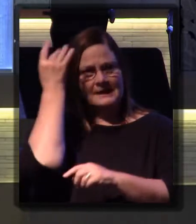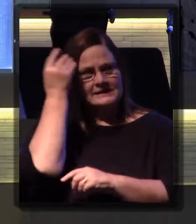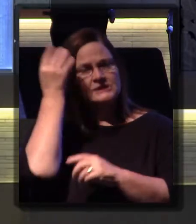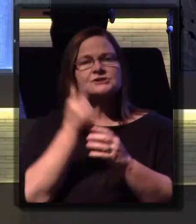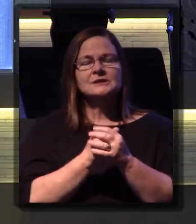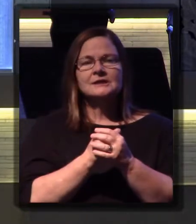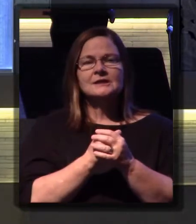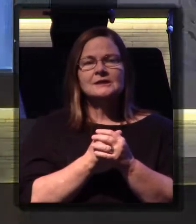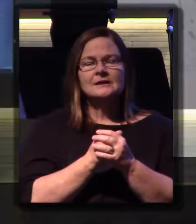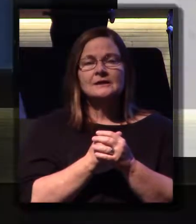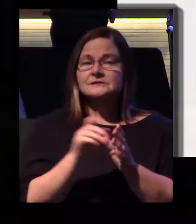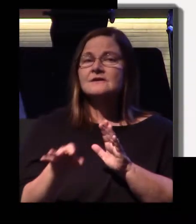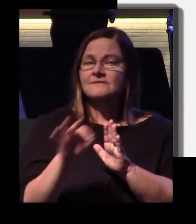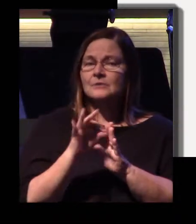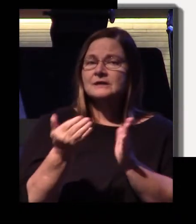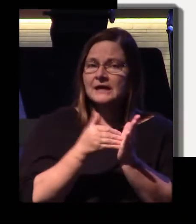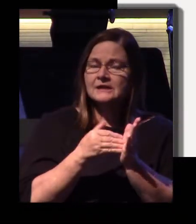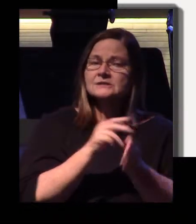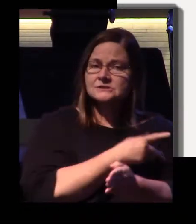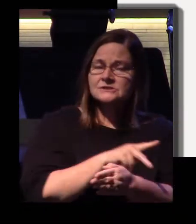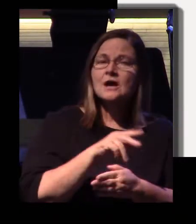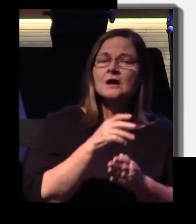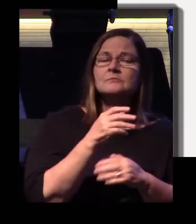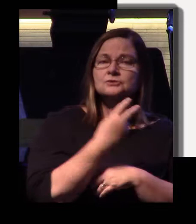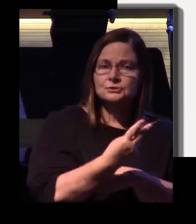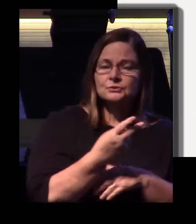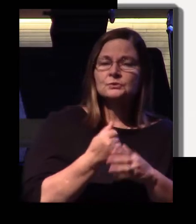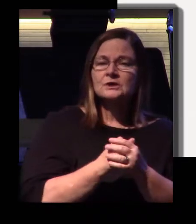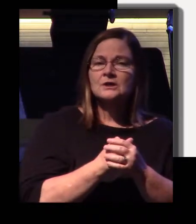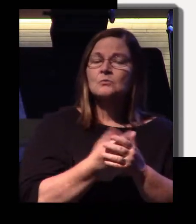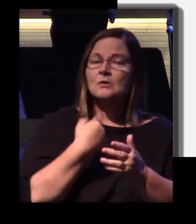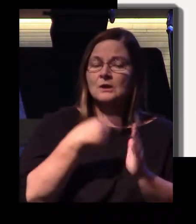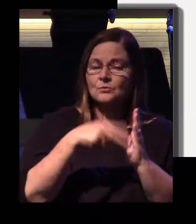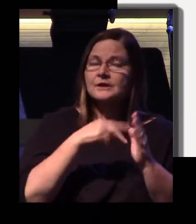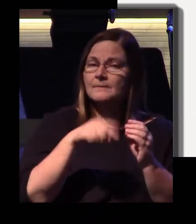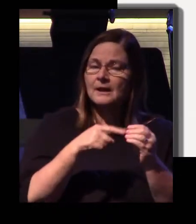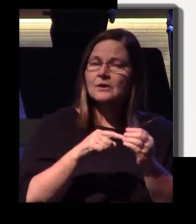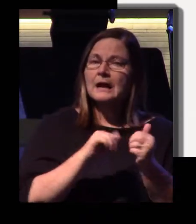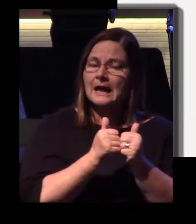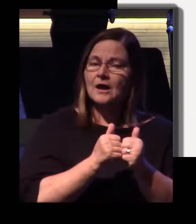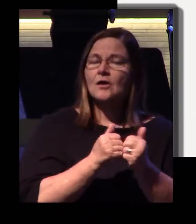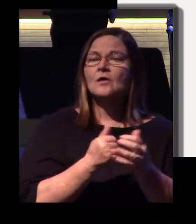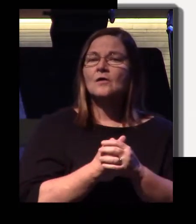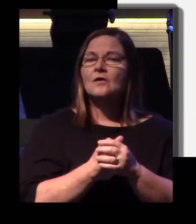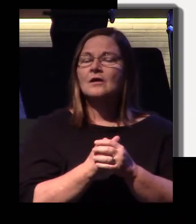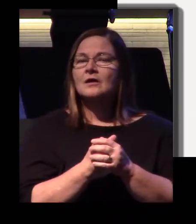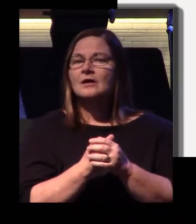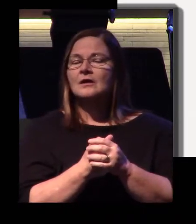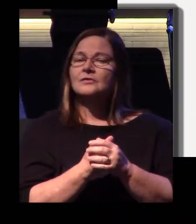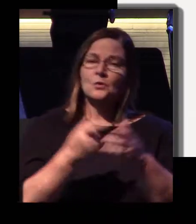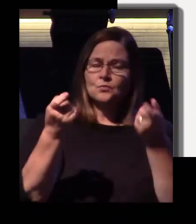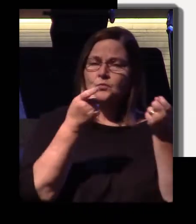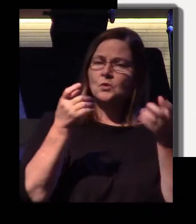going to meditate. A very intentional act, by the way. This word meditate is found once again in Psalm chapter 2, verse